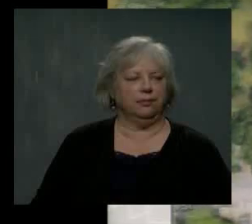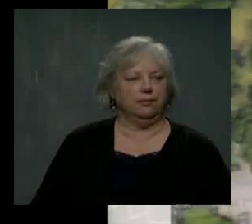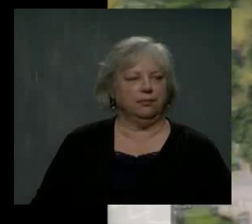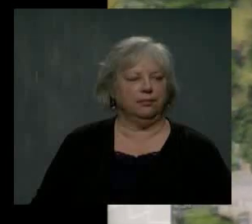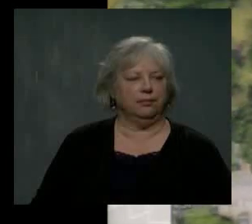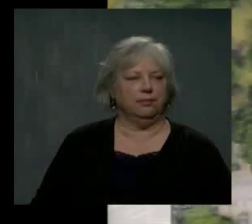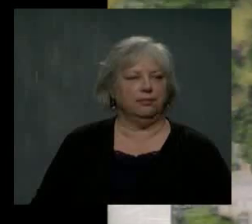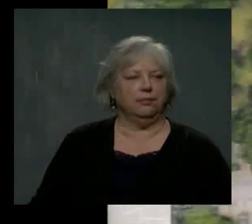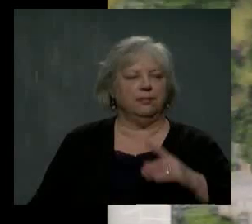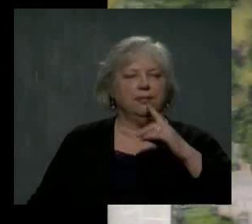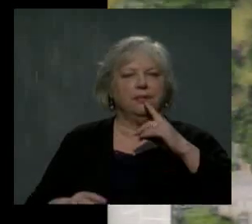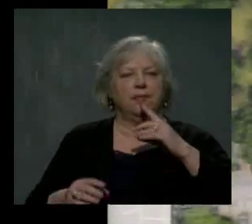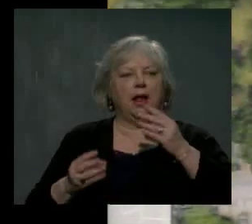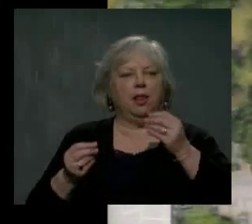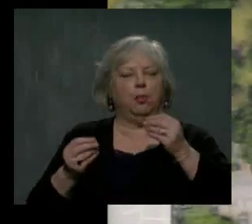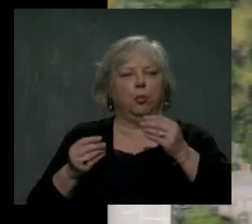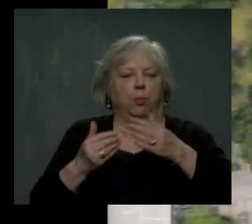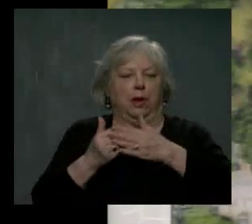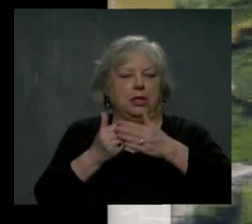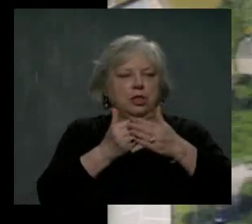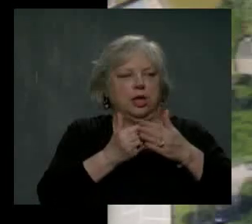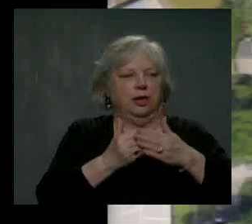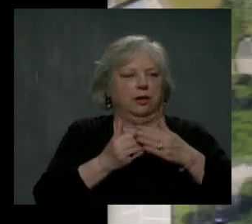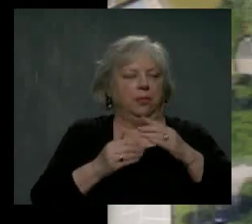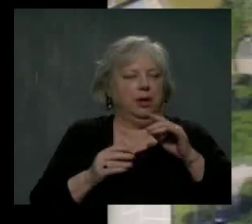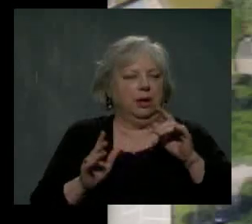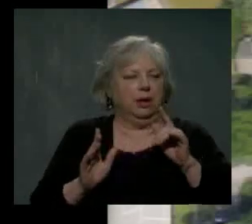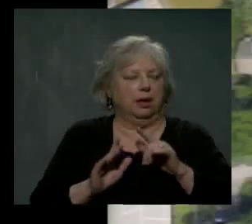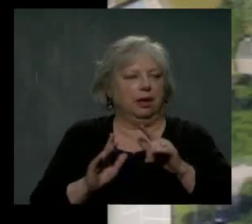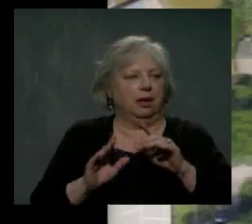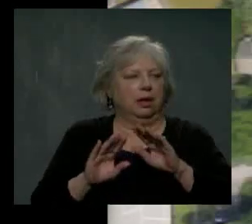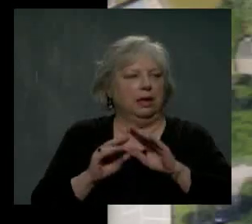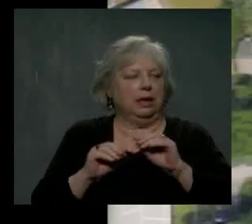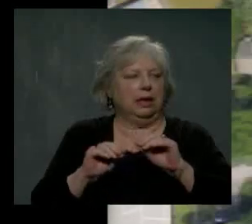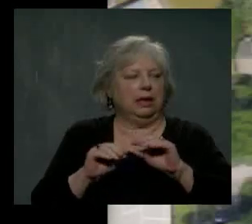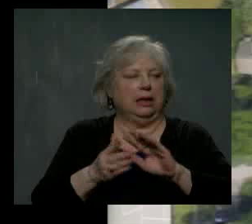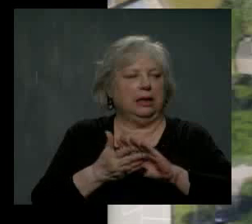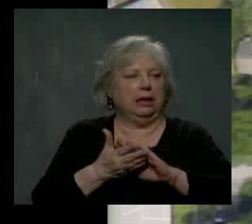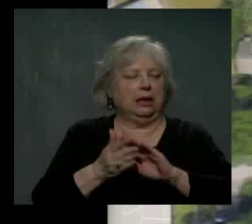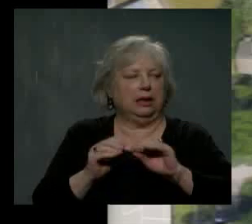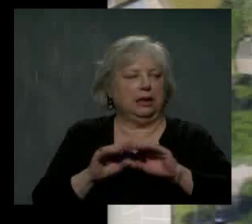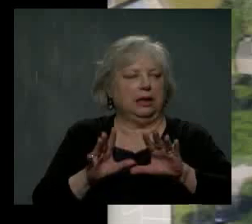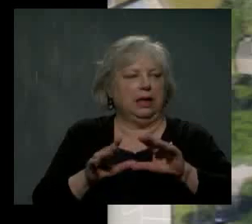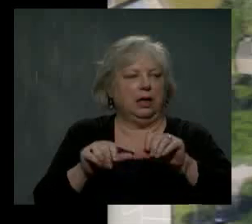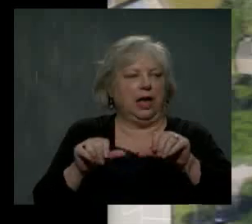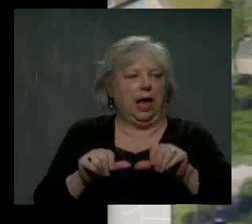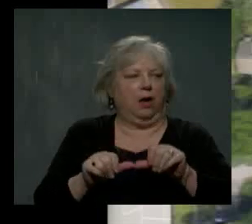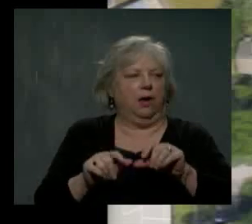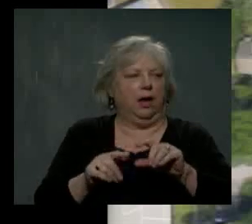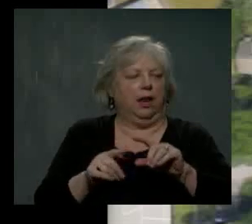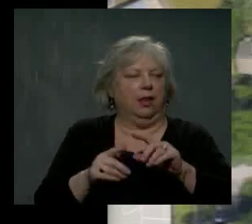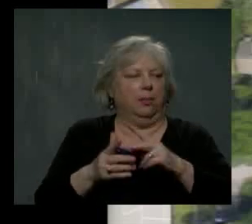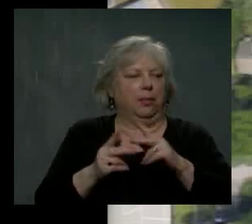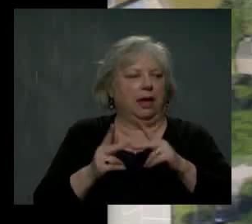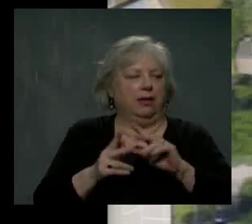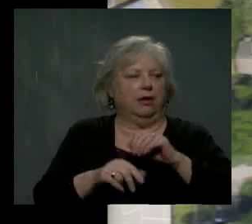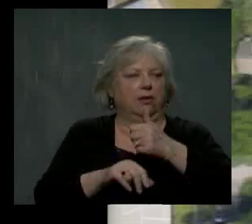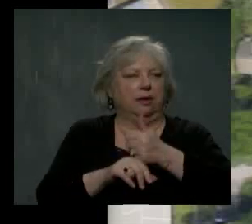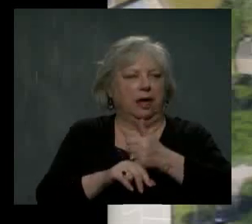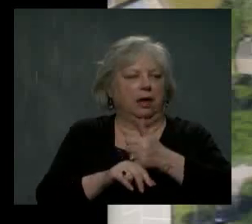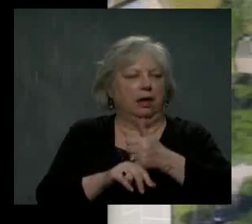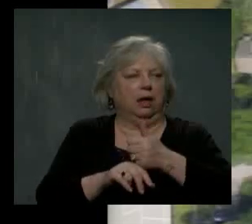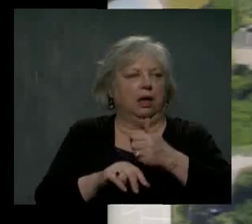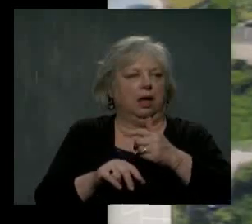The adjacent properties would be that little, looks like the cleared areas where they're sitting on those lots. The house that